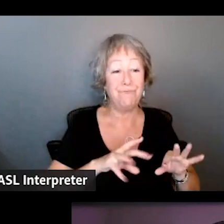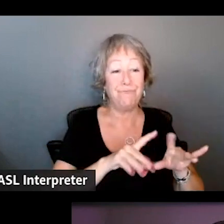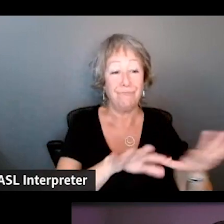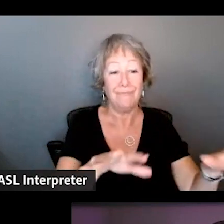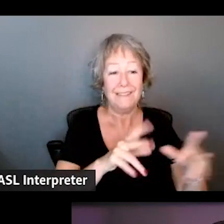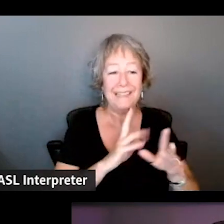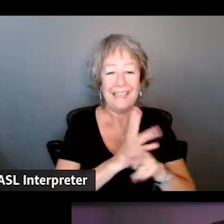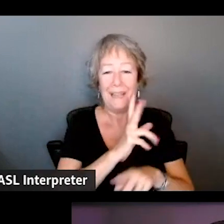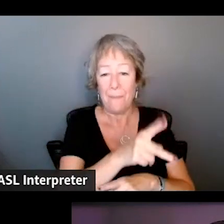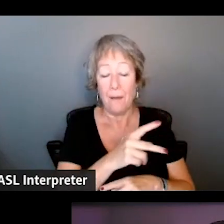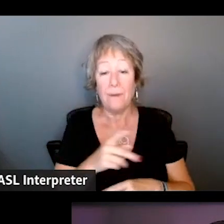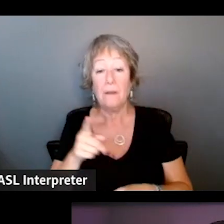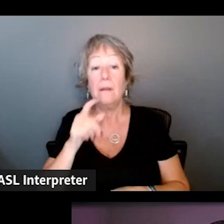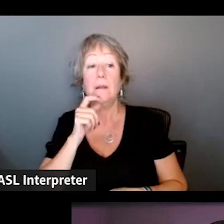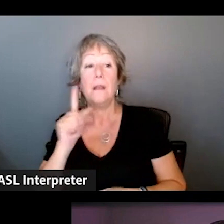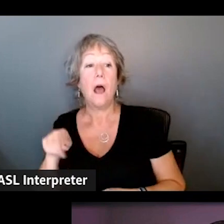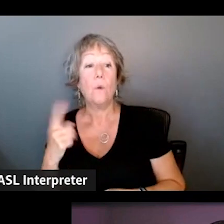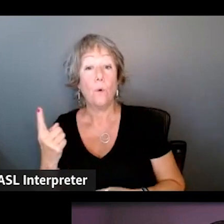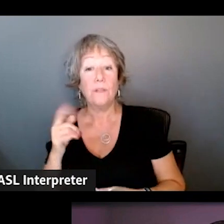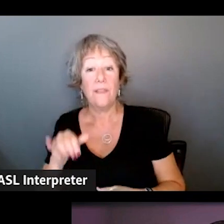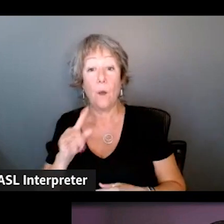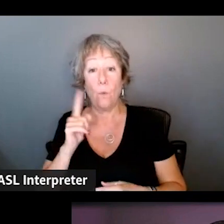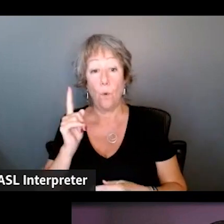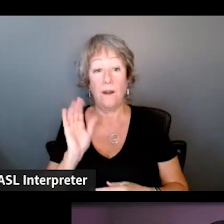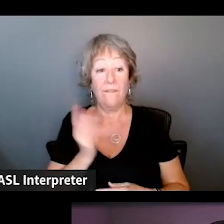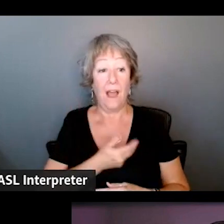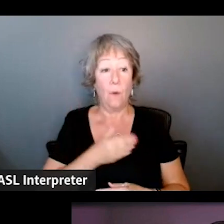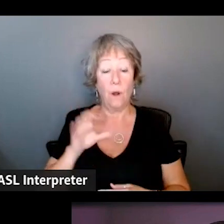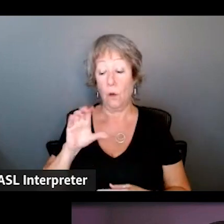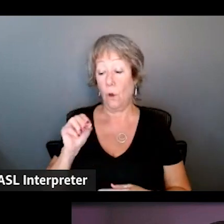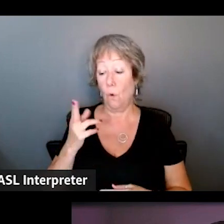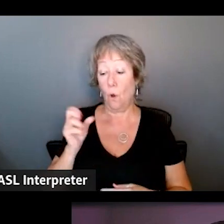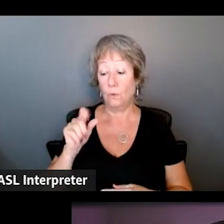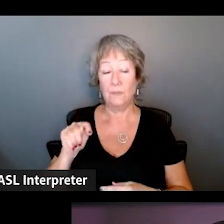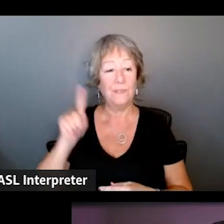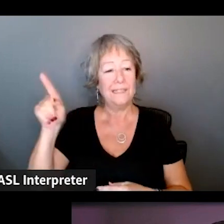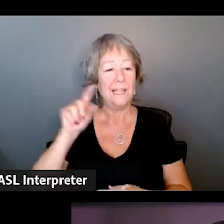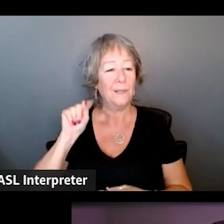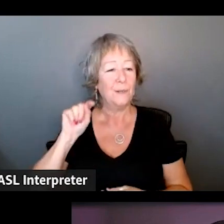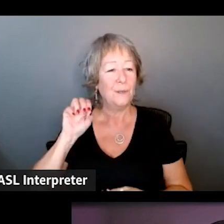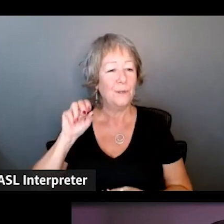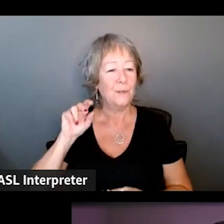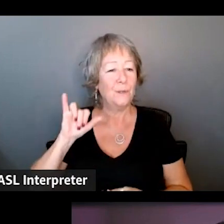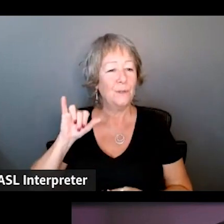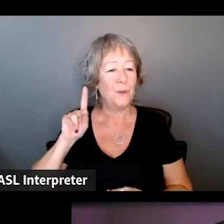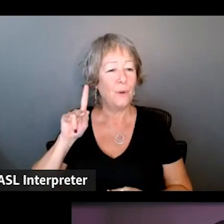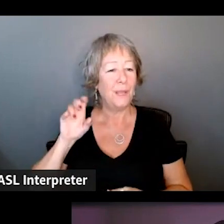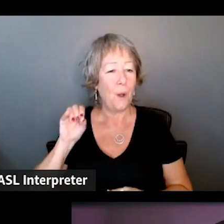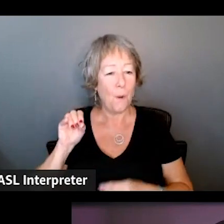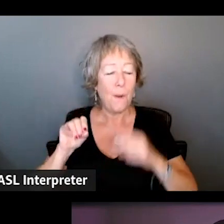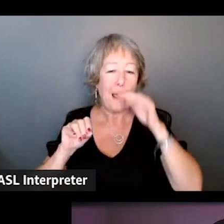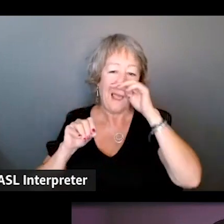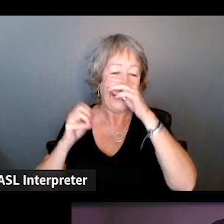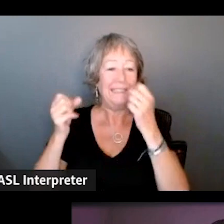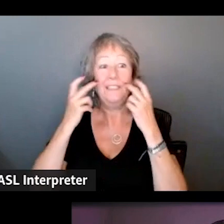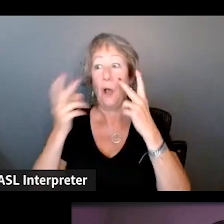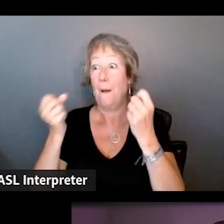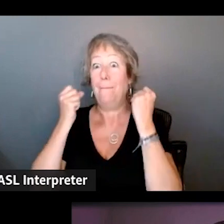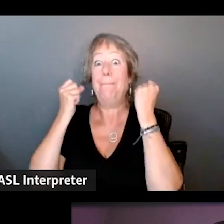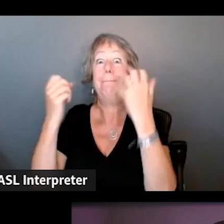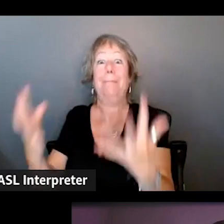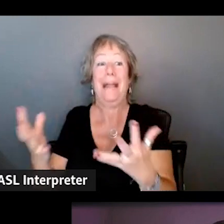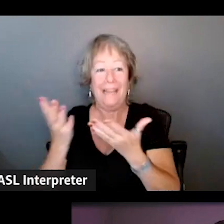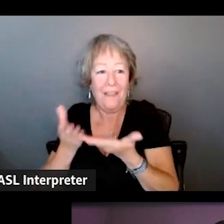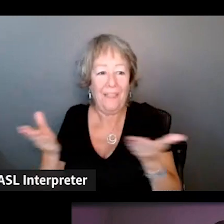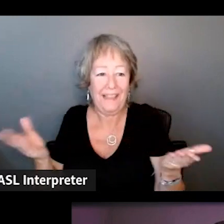different regions. One of our co-hosts up here has been in Tokyo and he was telling us about all the unicorn merchandise he saw there. So we've really just gone global